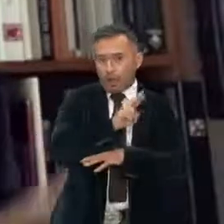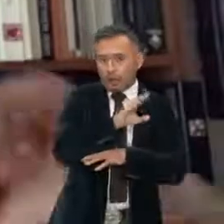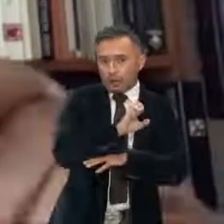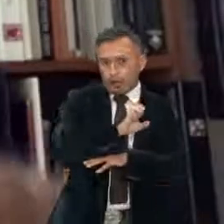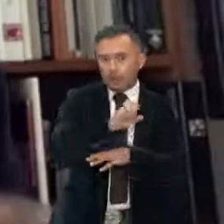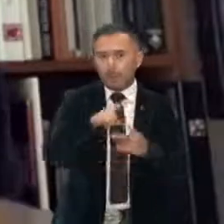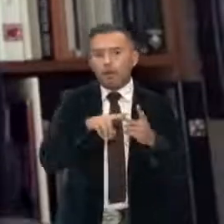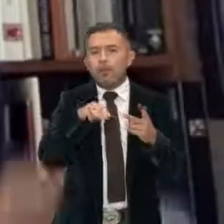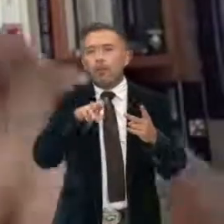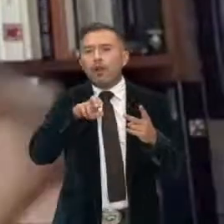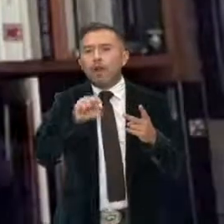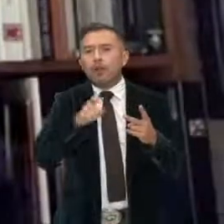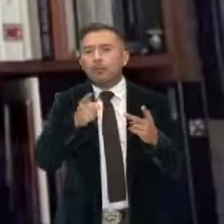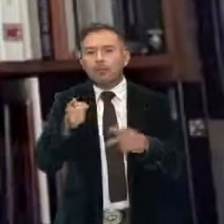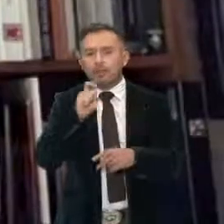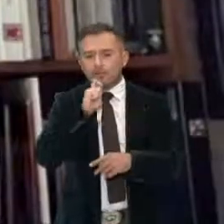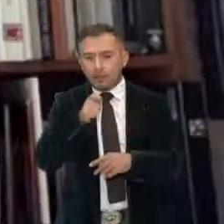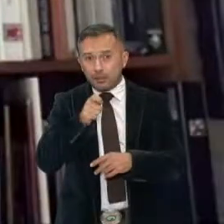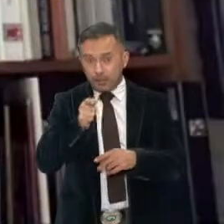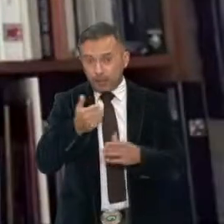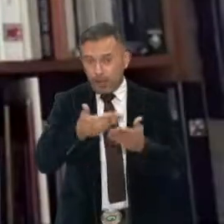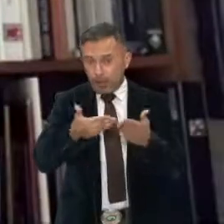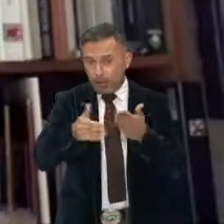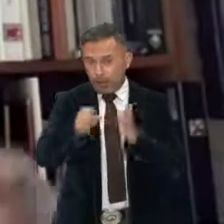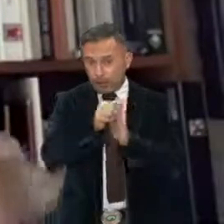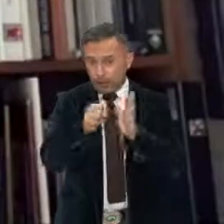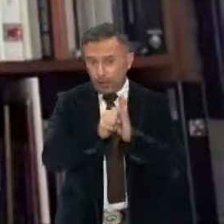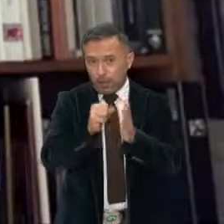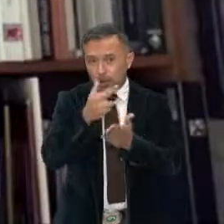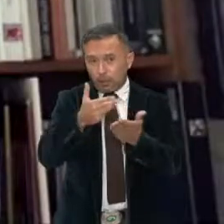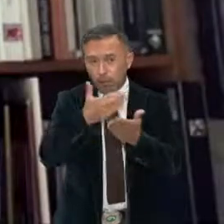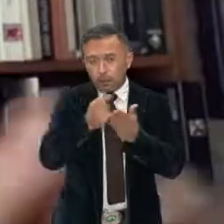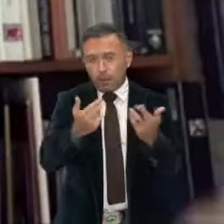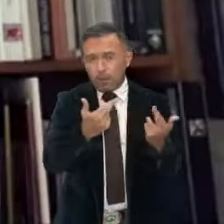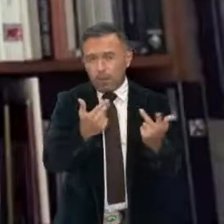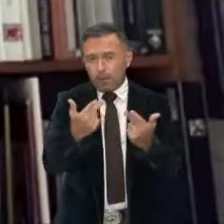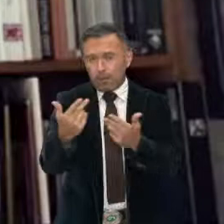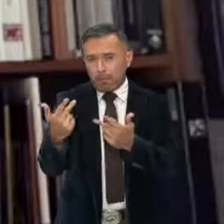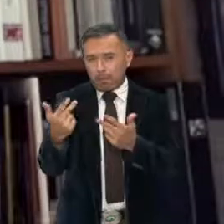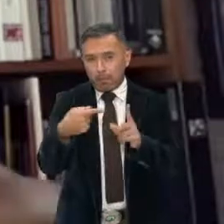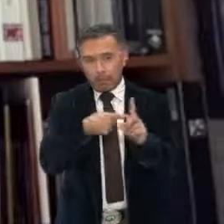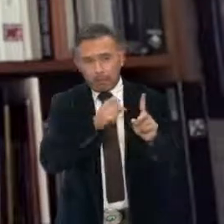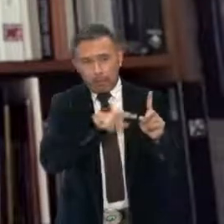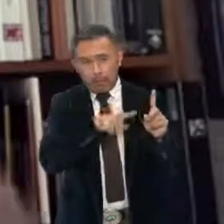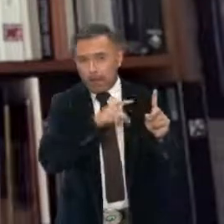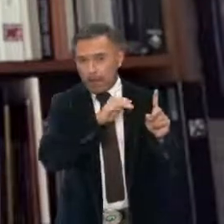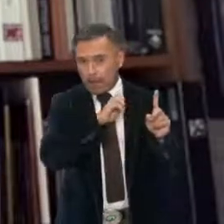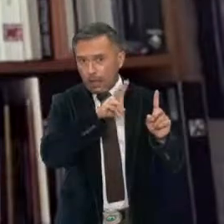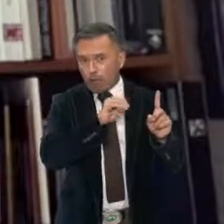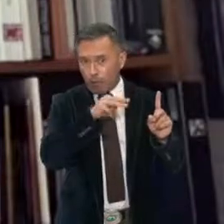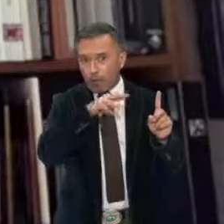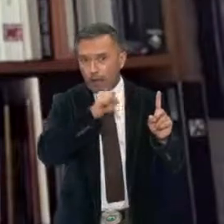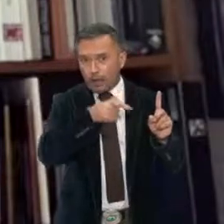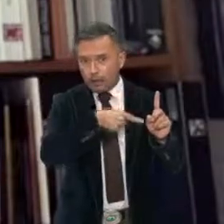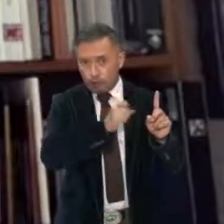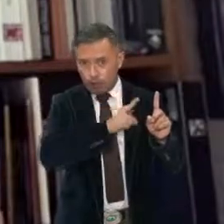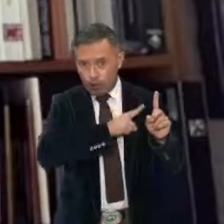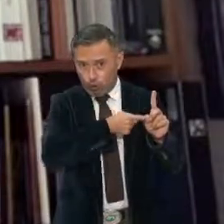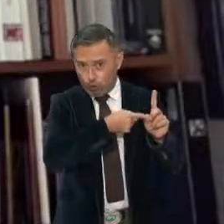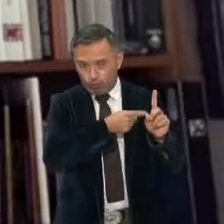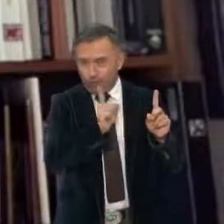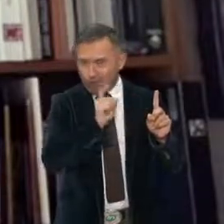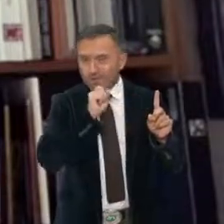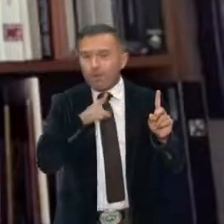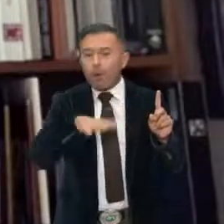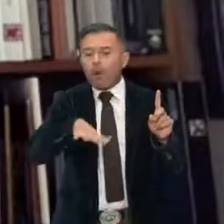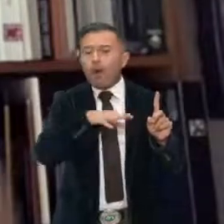And it's being done like as the Arce and Morales. I mean, the ticks of this destruction are not ticks from Evo Morales, are ticks